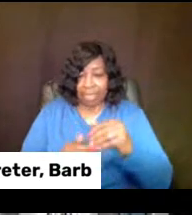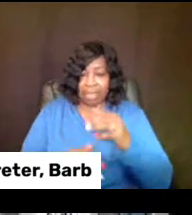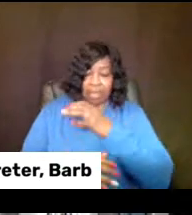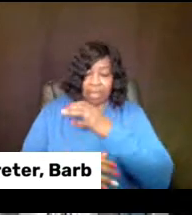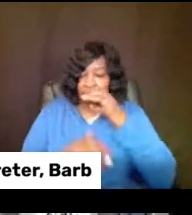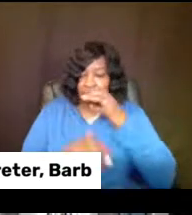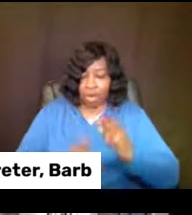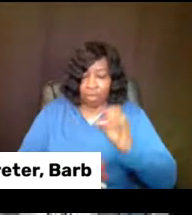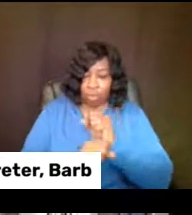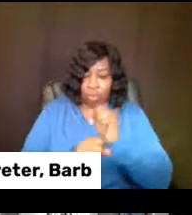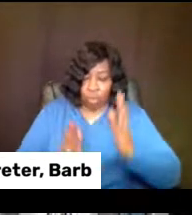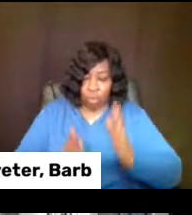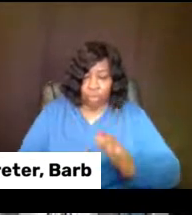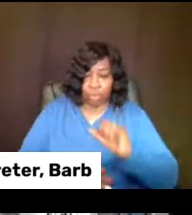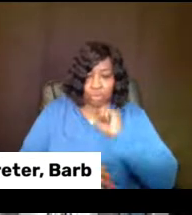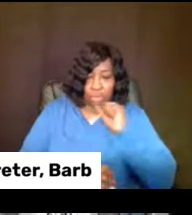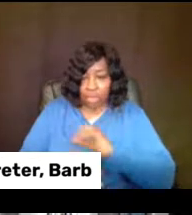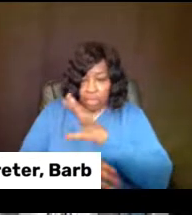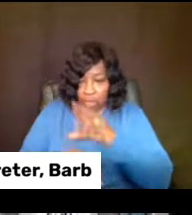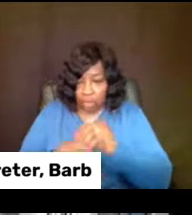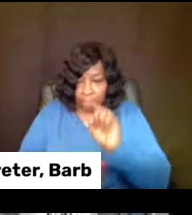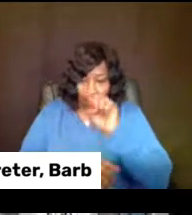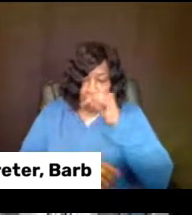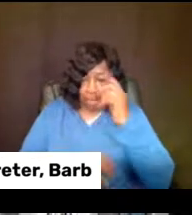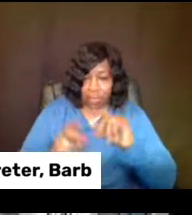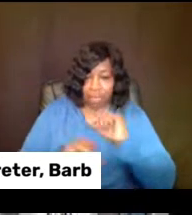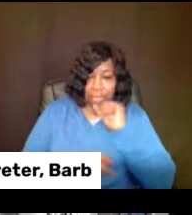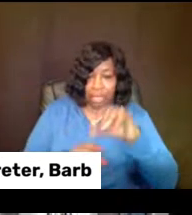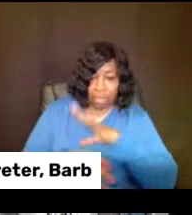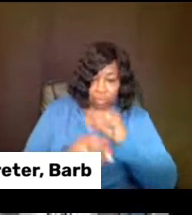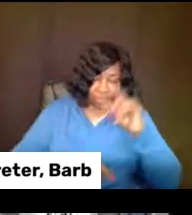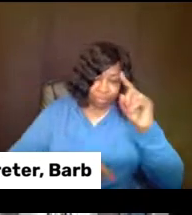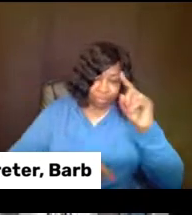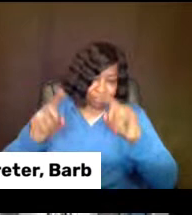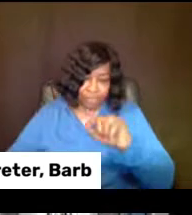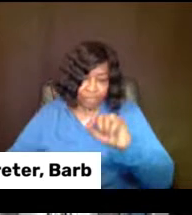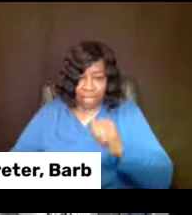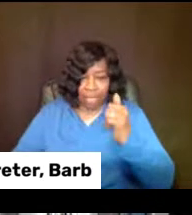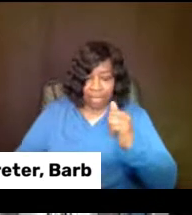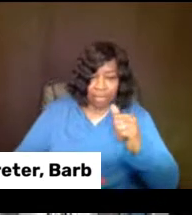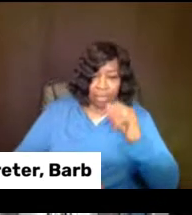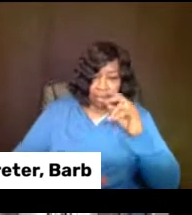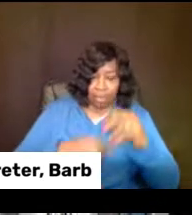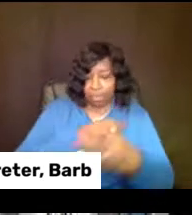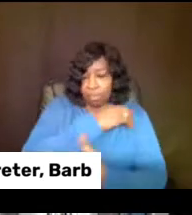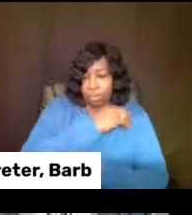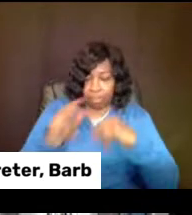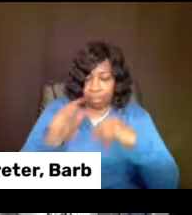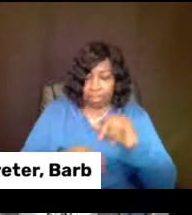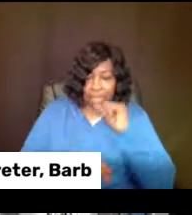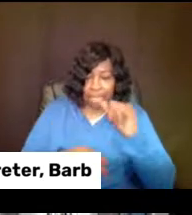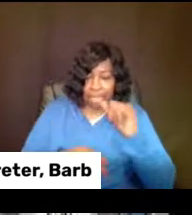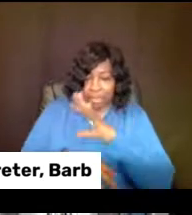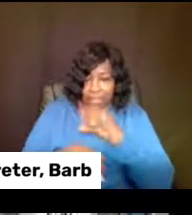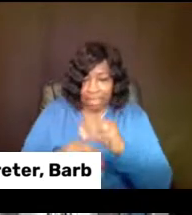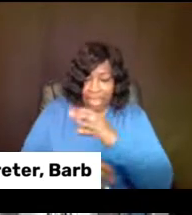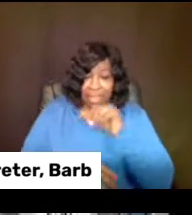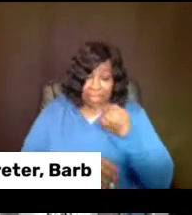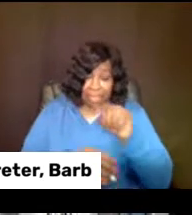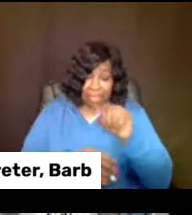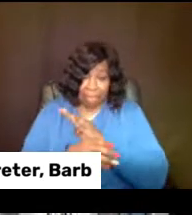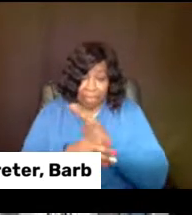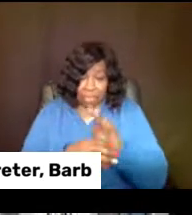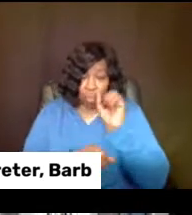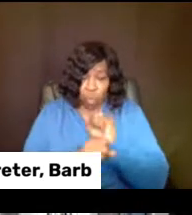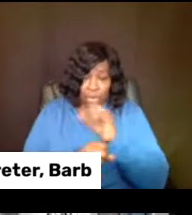to be excluded from that kind of legislation, as well as federal minimum wage and the like. And these industries were and